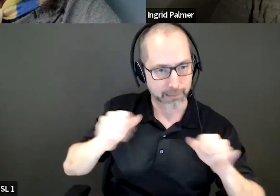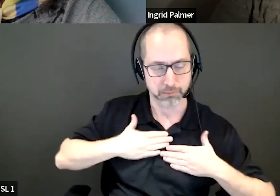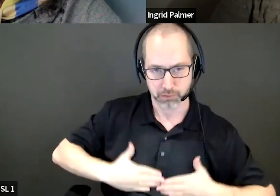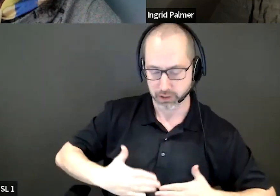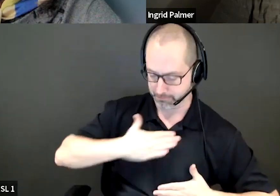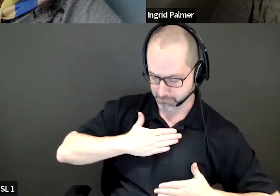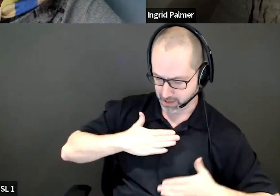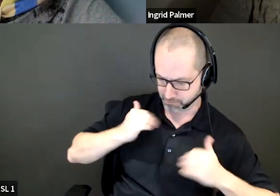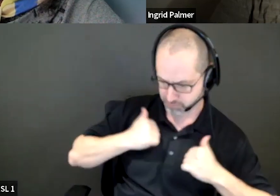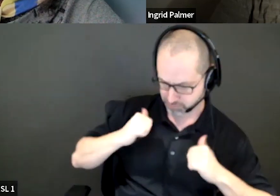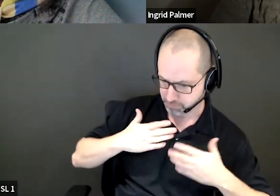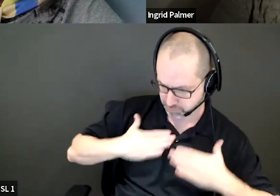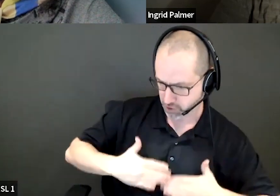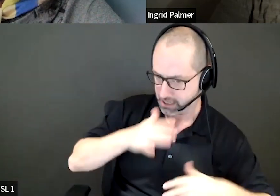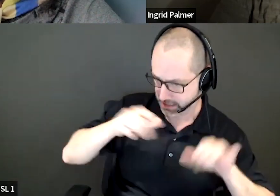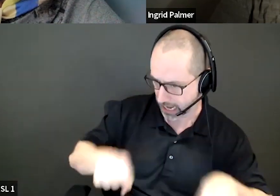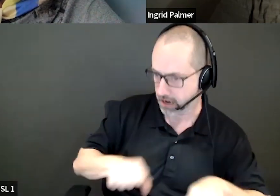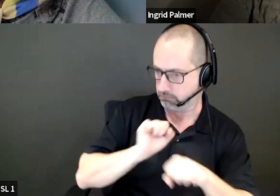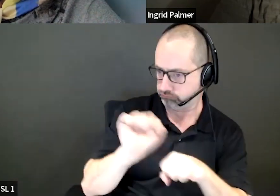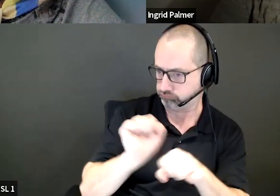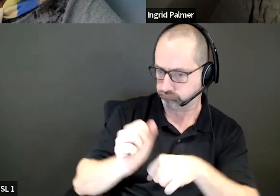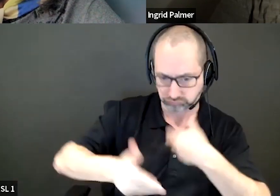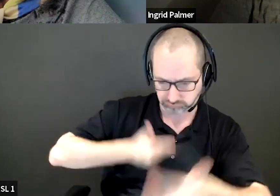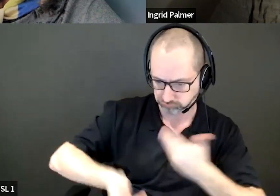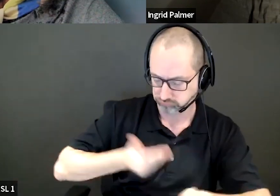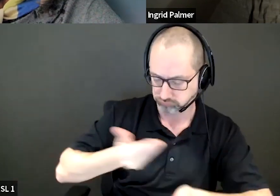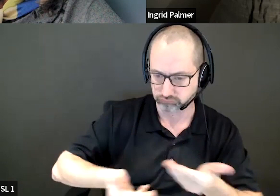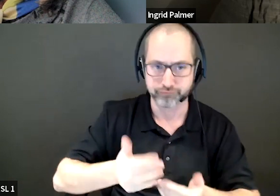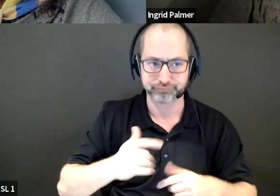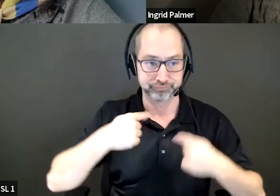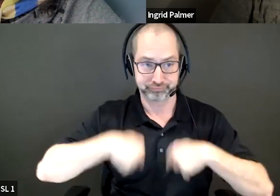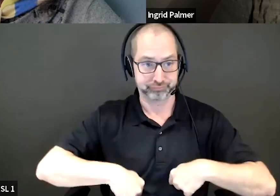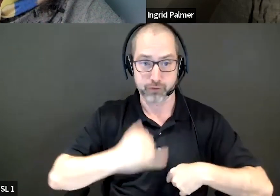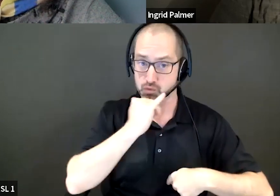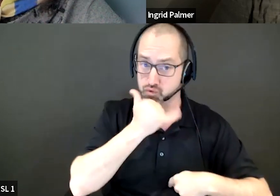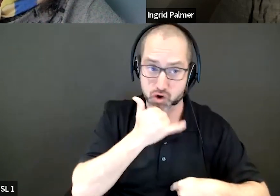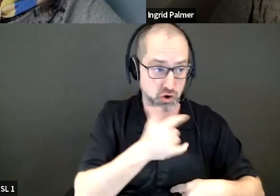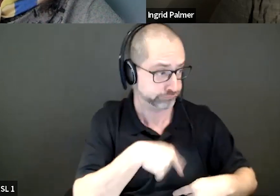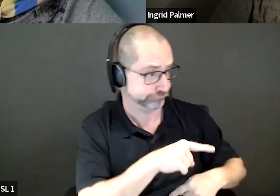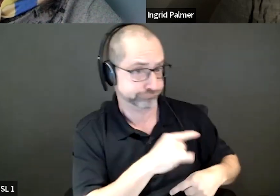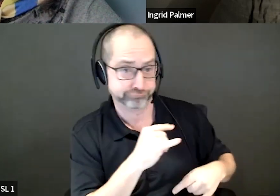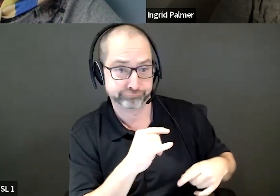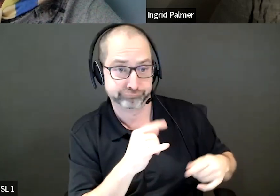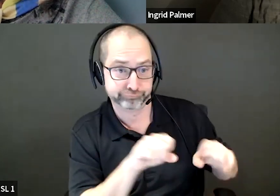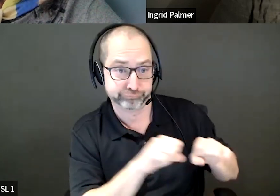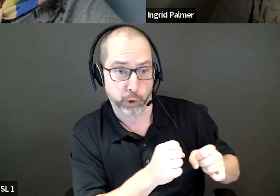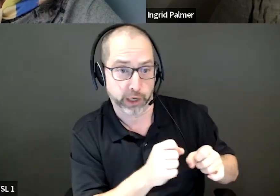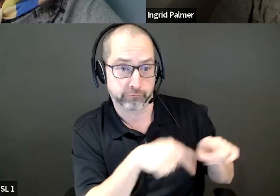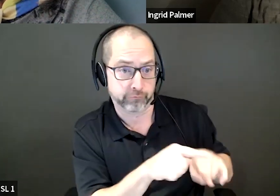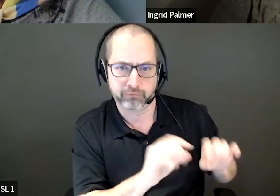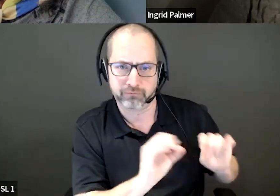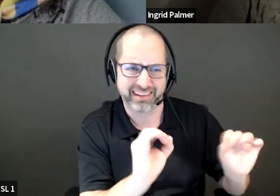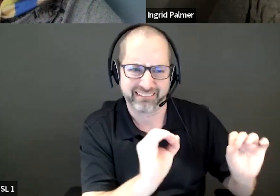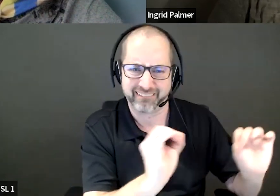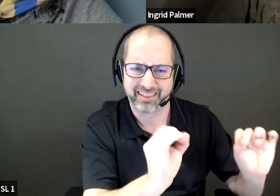are able. There is inherently nothing wrong or defective with us. It is society that has built itself